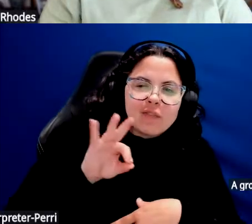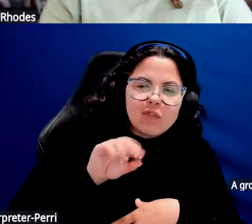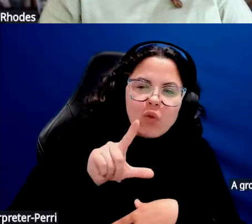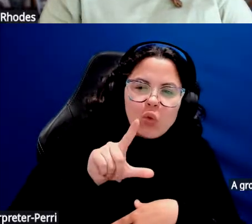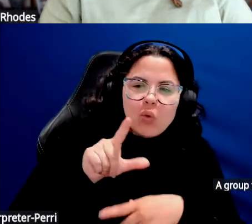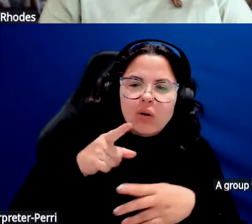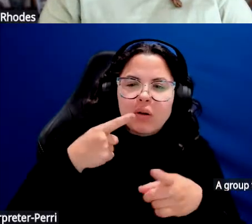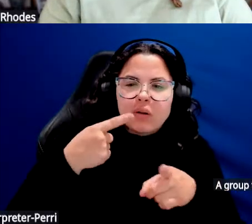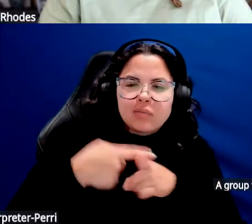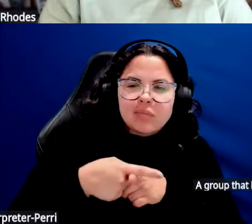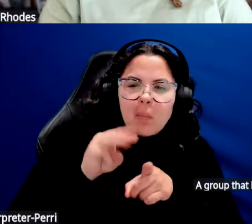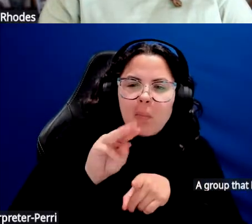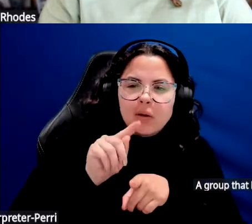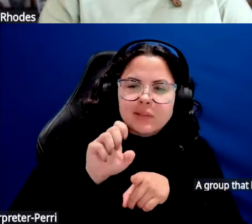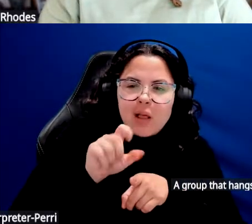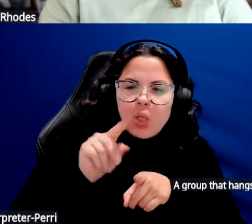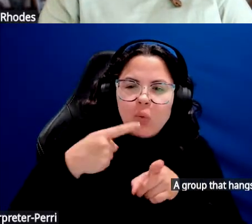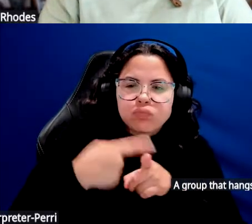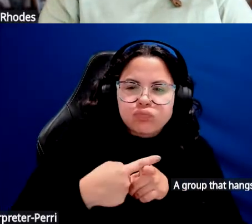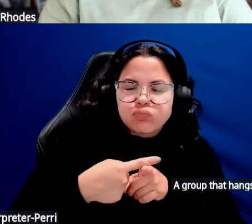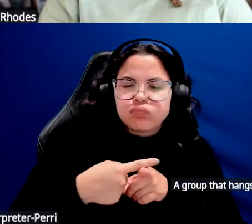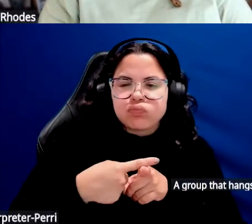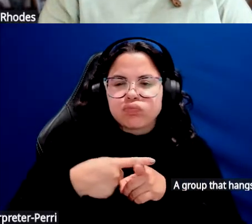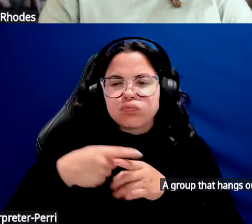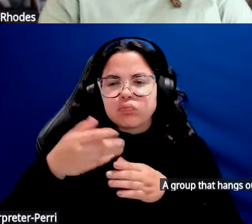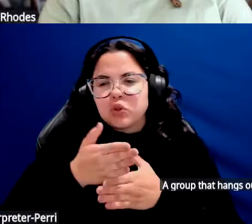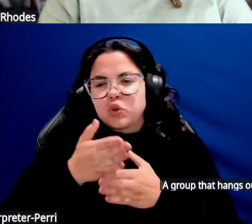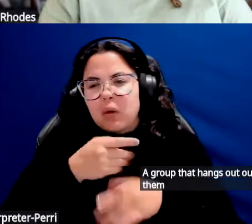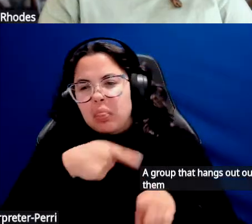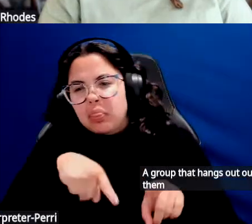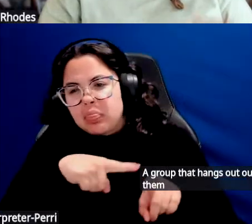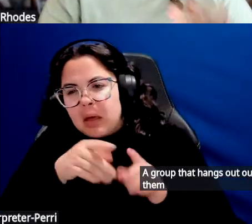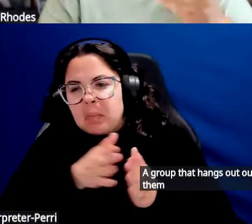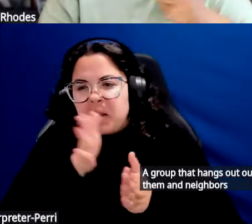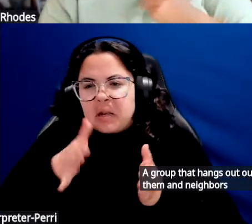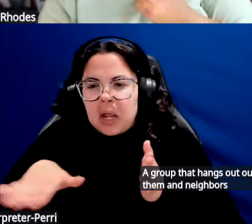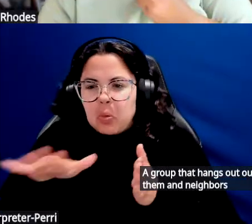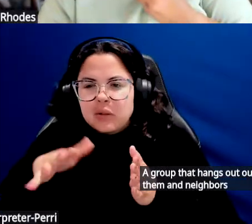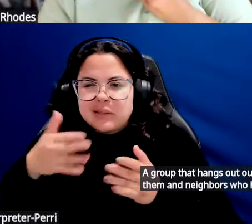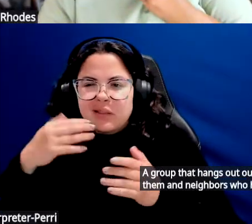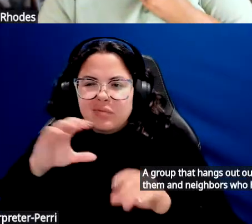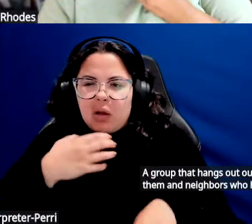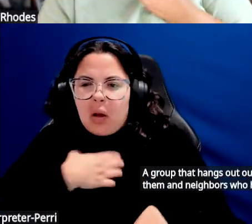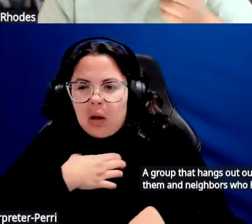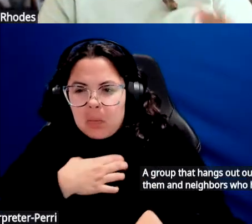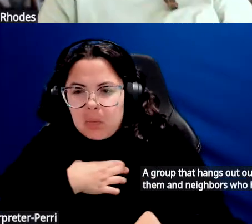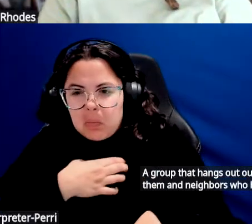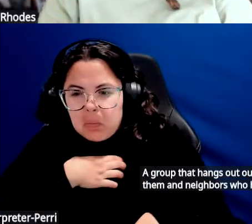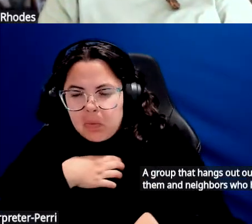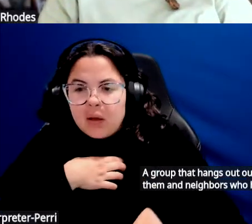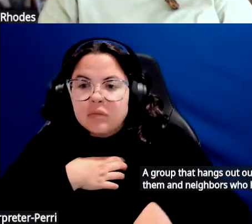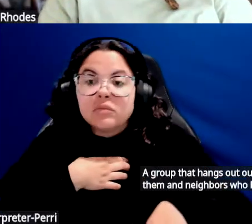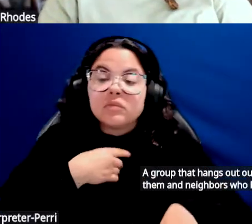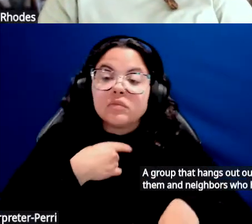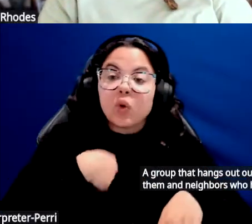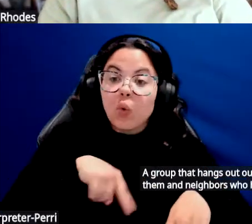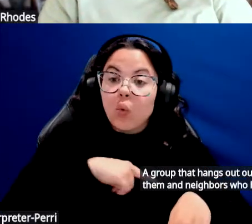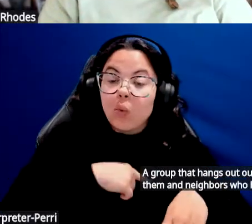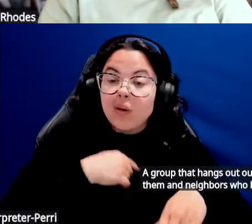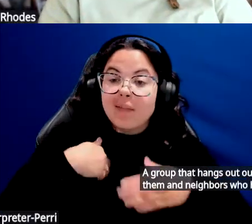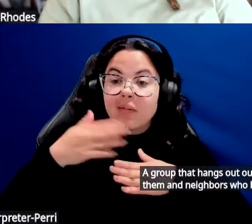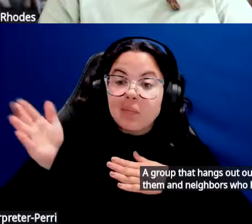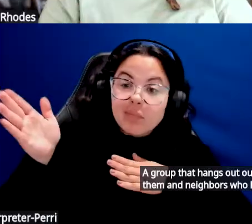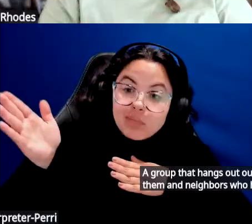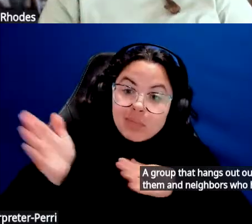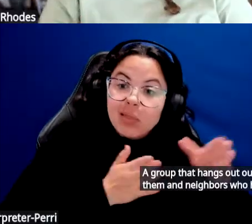Montello most days, and between them and neighbors who have complaints about the group. So we have a